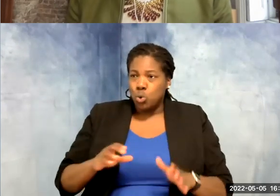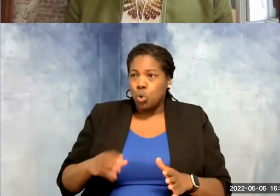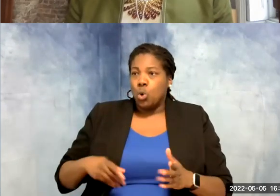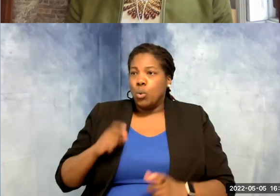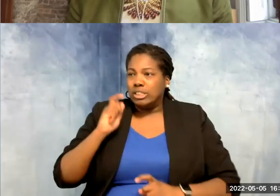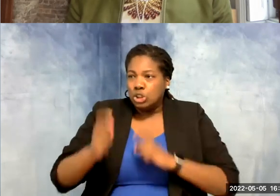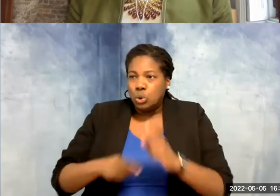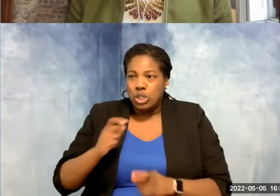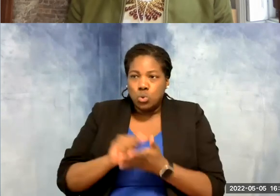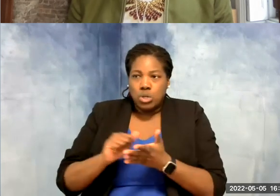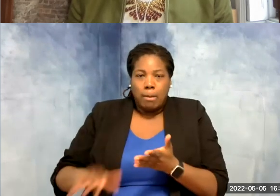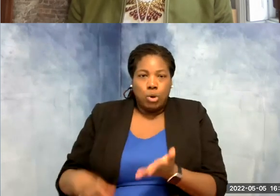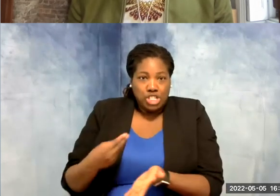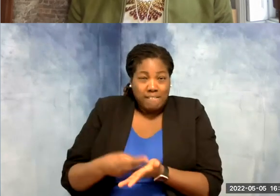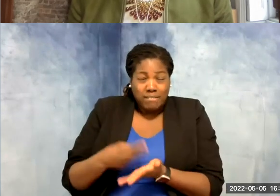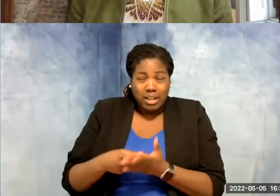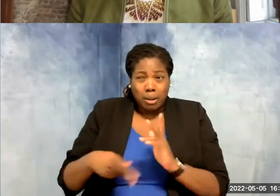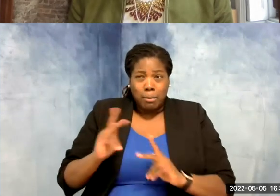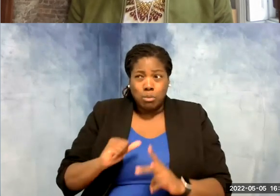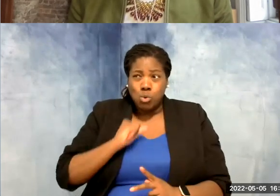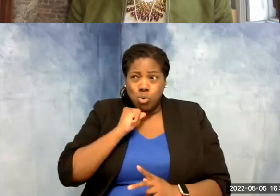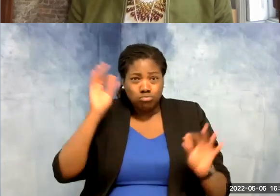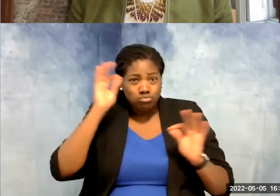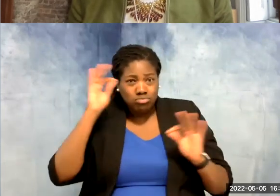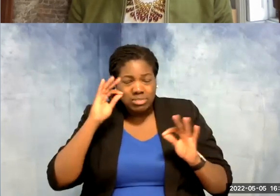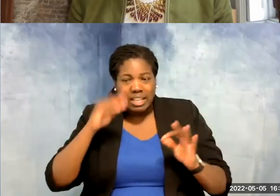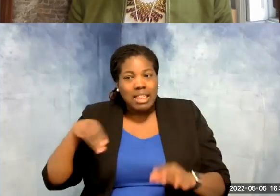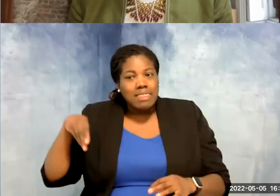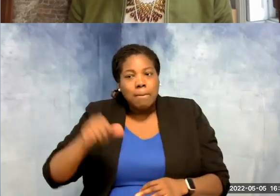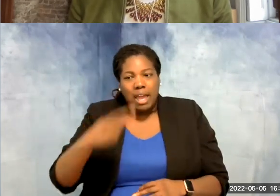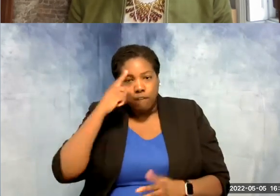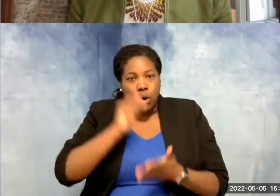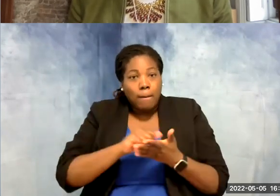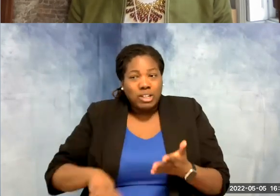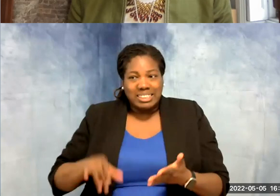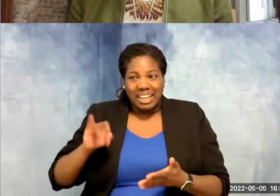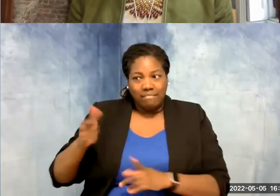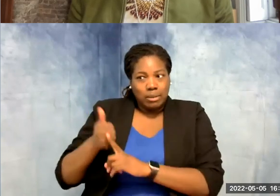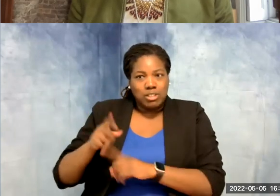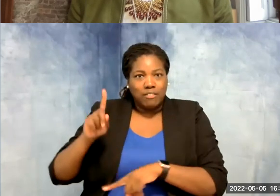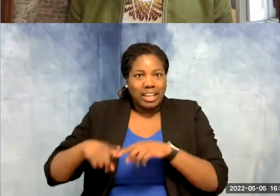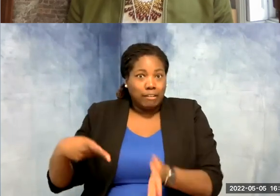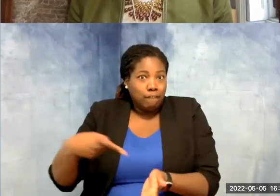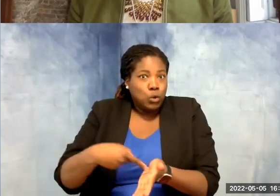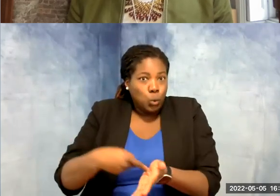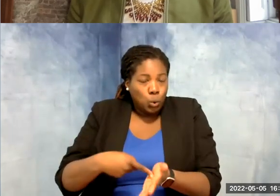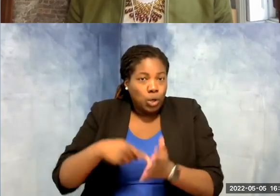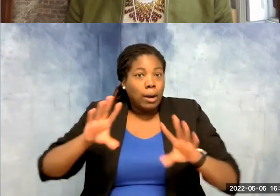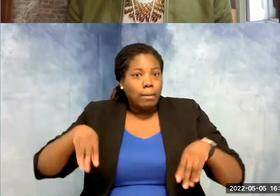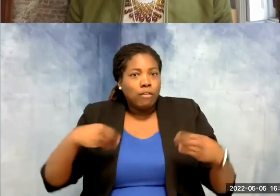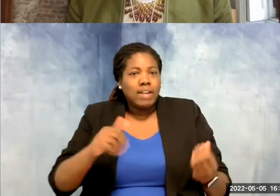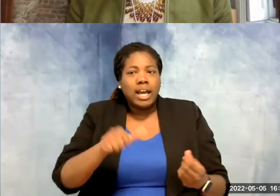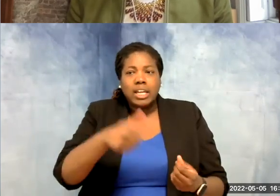fund. And for people who don't know, abortion funds pay for people's abortions if they can't afford them. They also provide